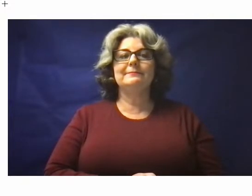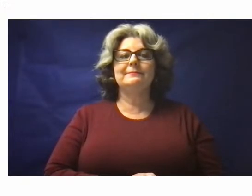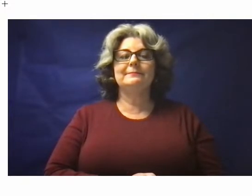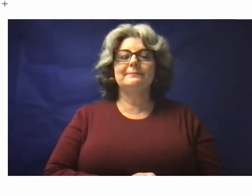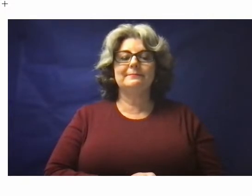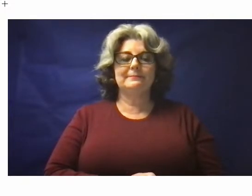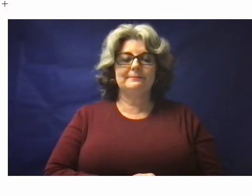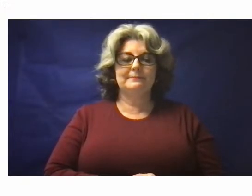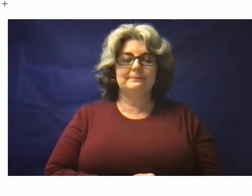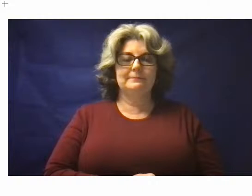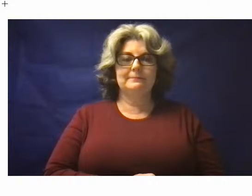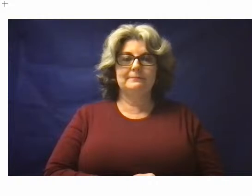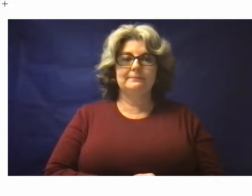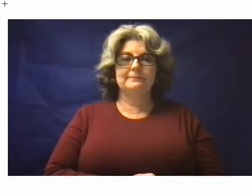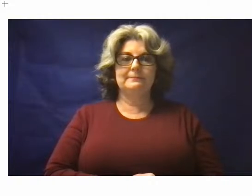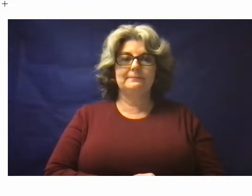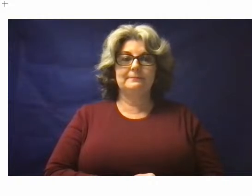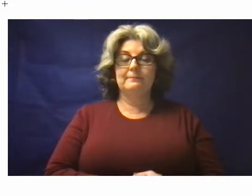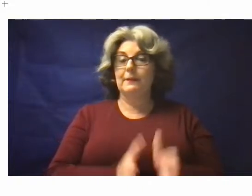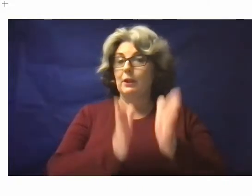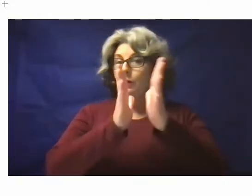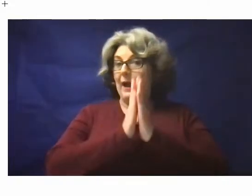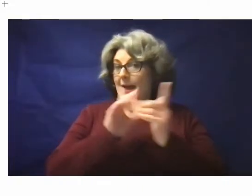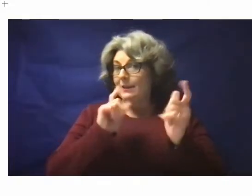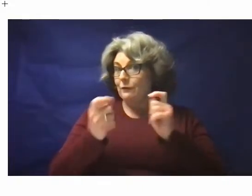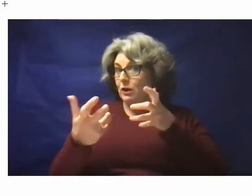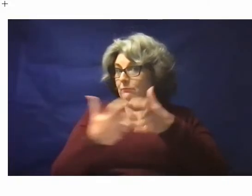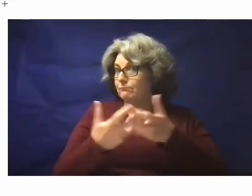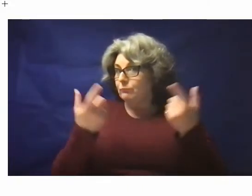What happens after a request accommodation? Like I said,